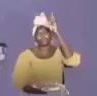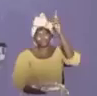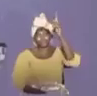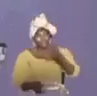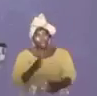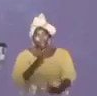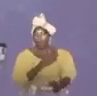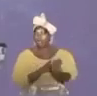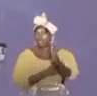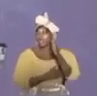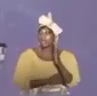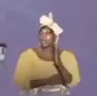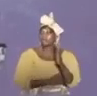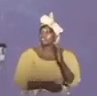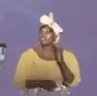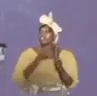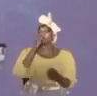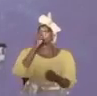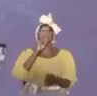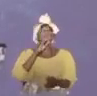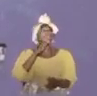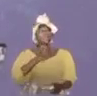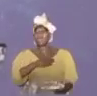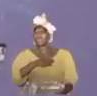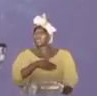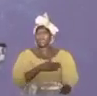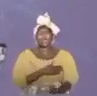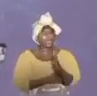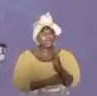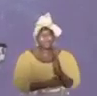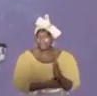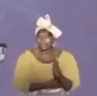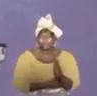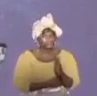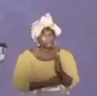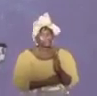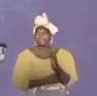Oh God, you are my God,